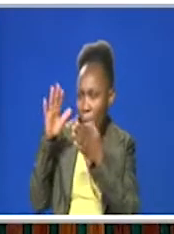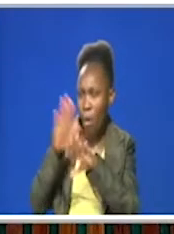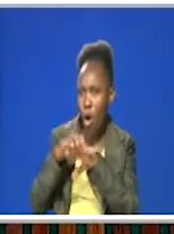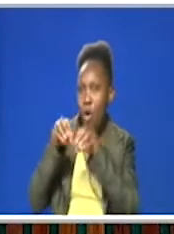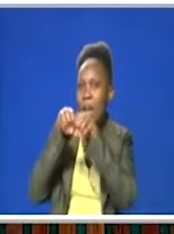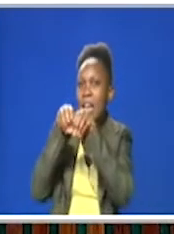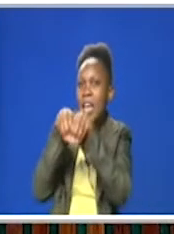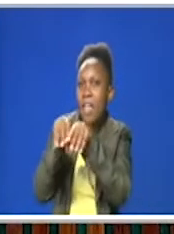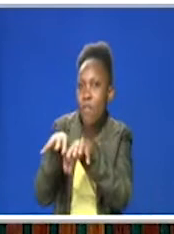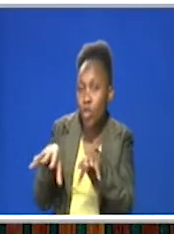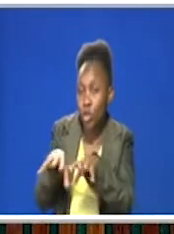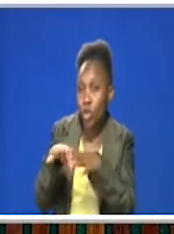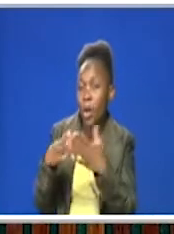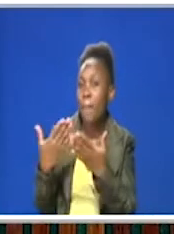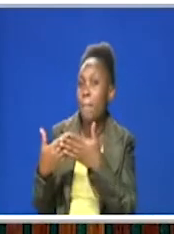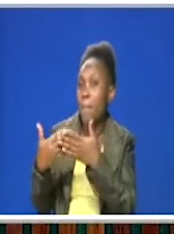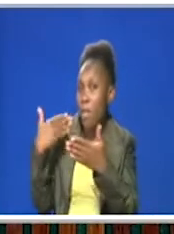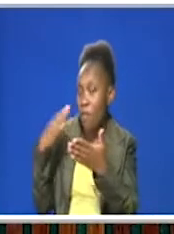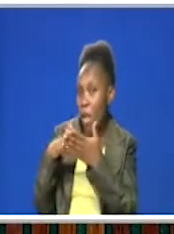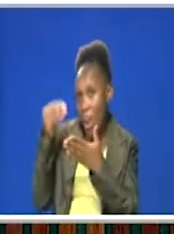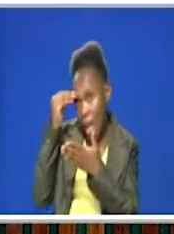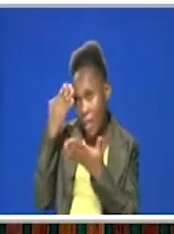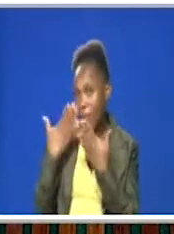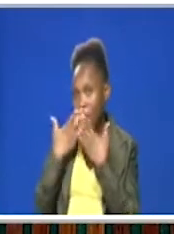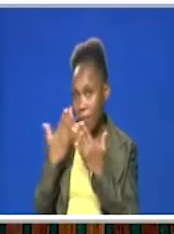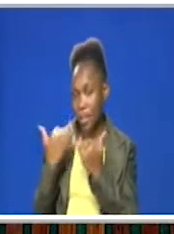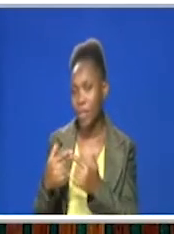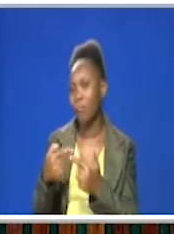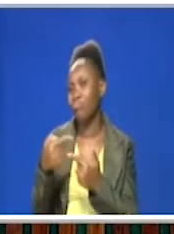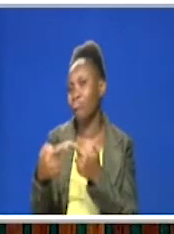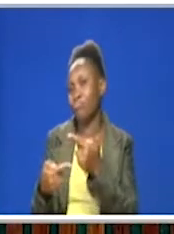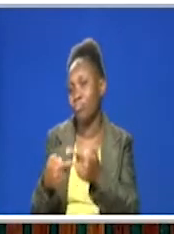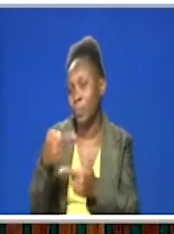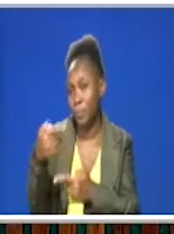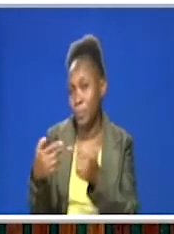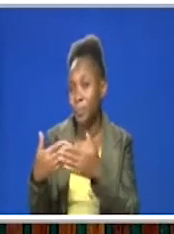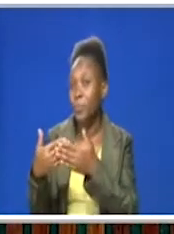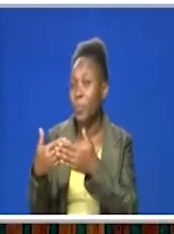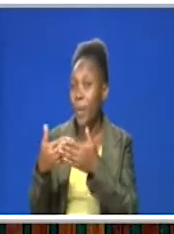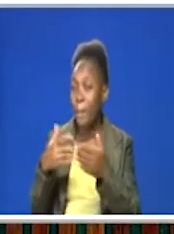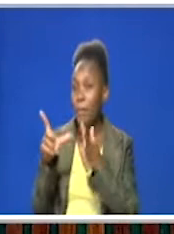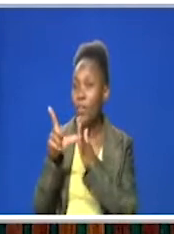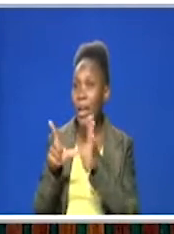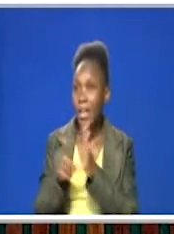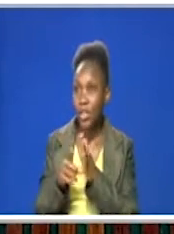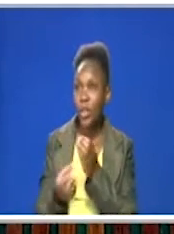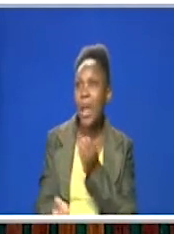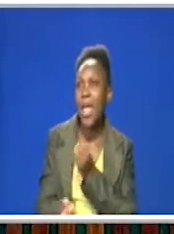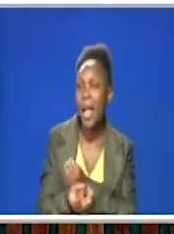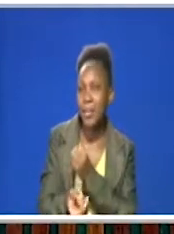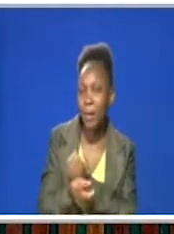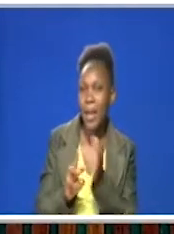where we stopped last time. And in the last lesson, I defined the term